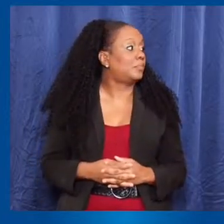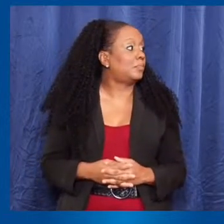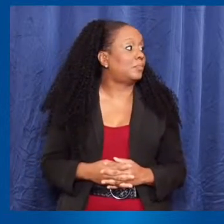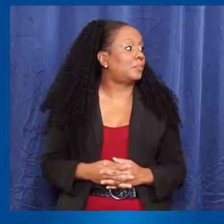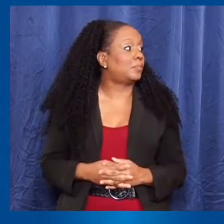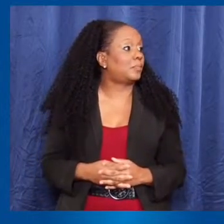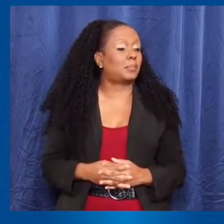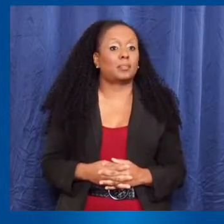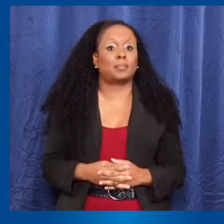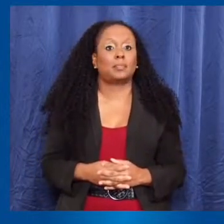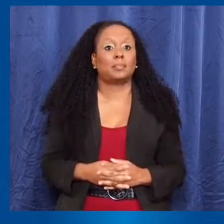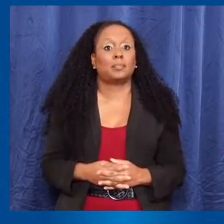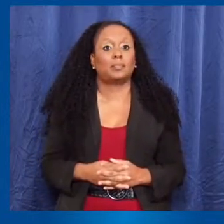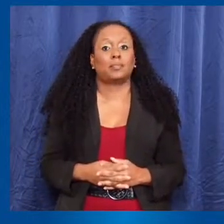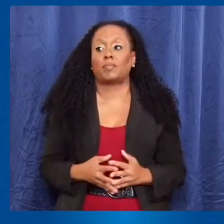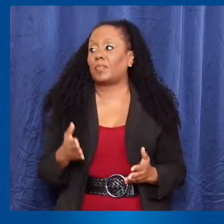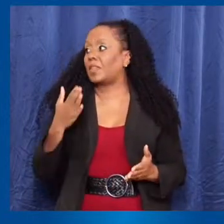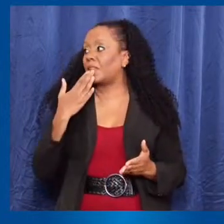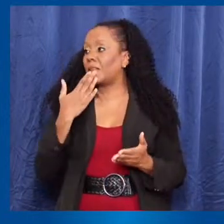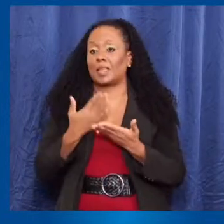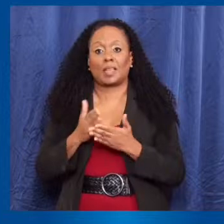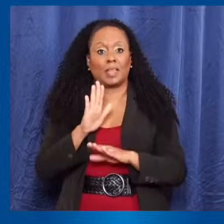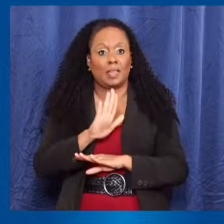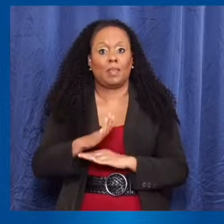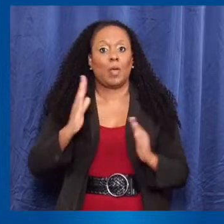There's two questions. Prime